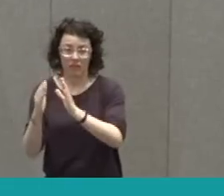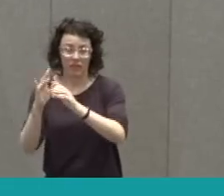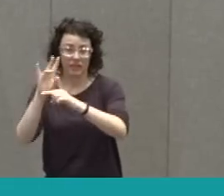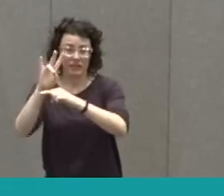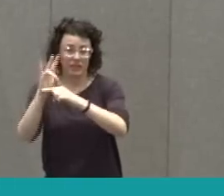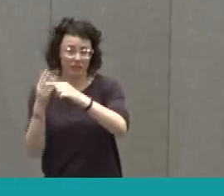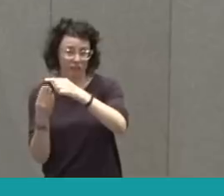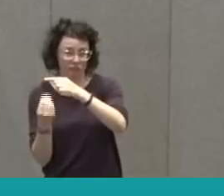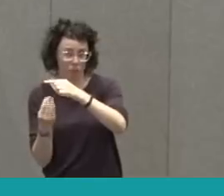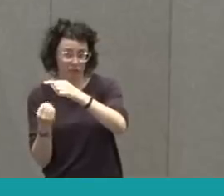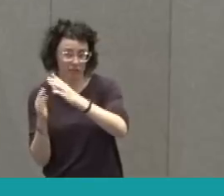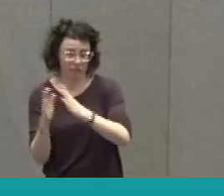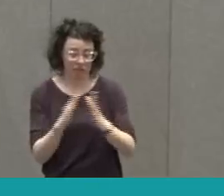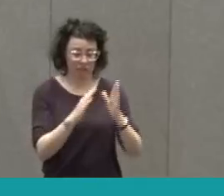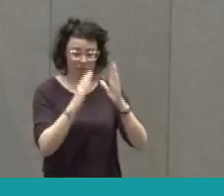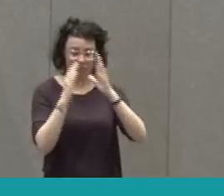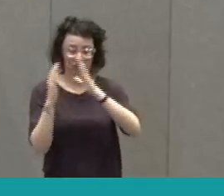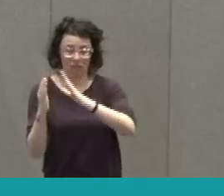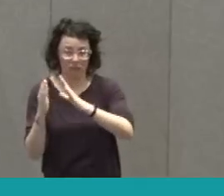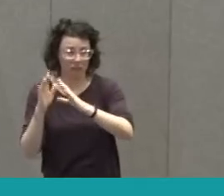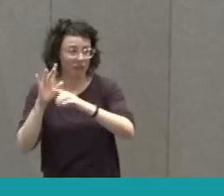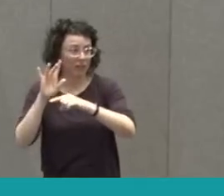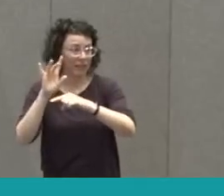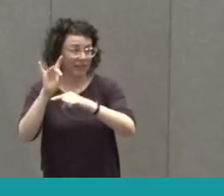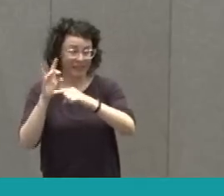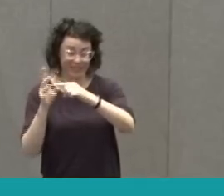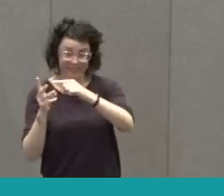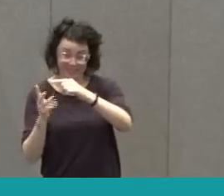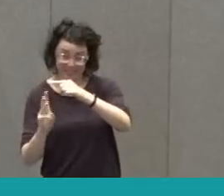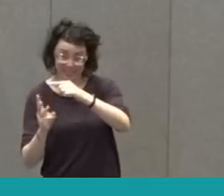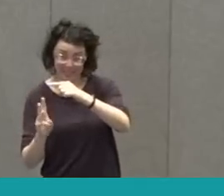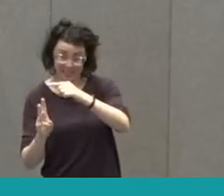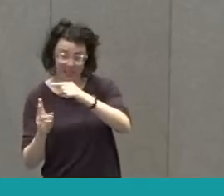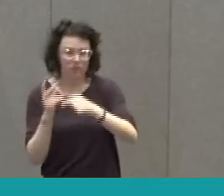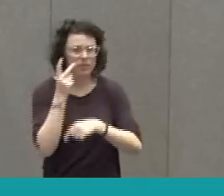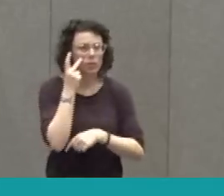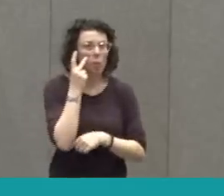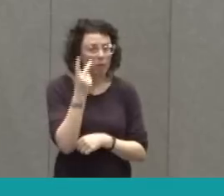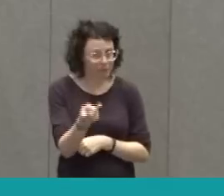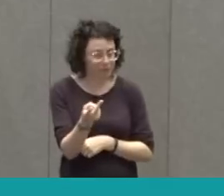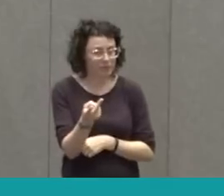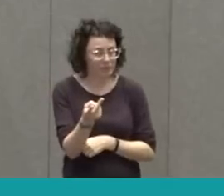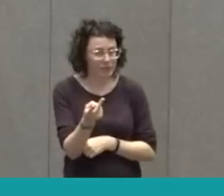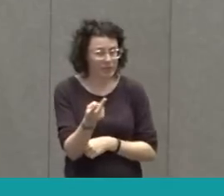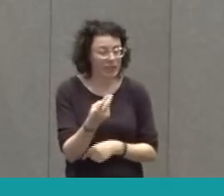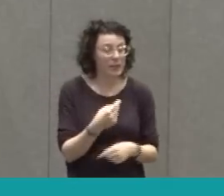8/16. So I see here my 2 and 4 work.